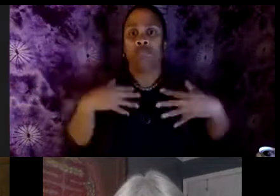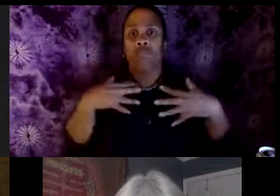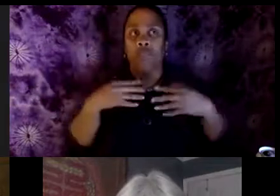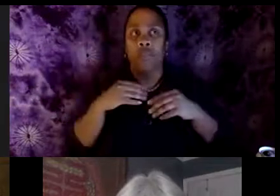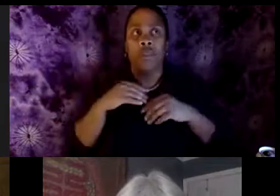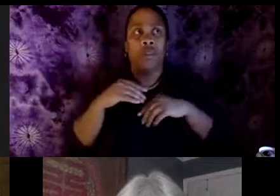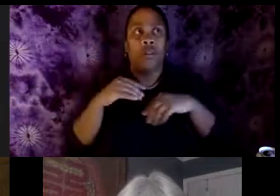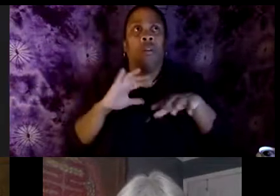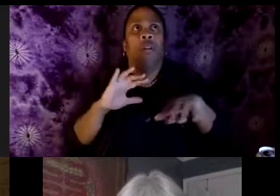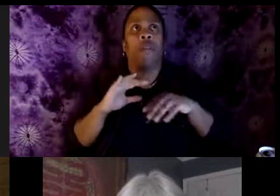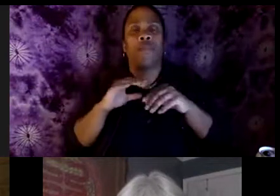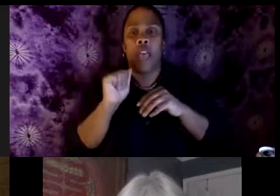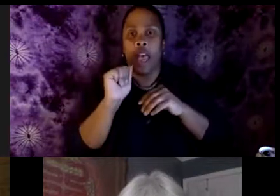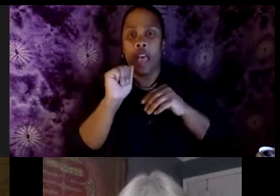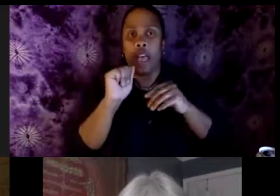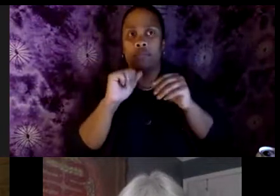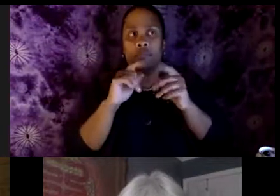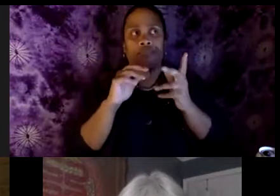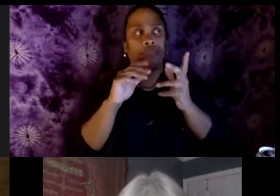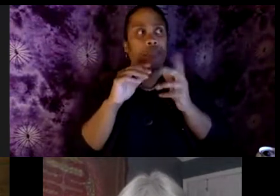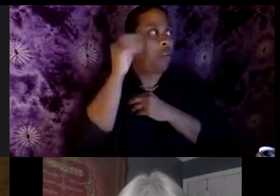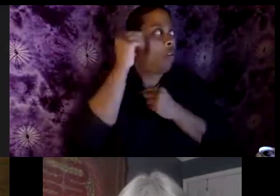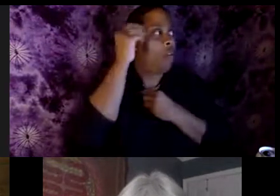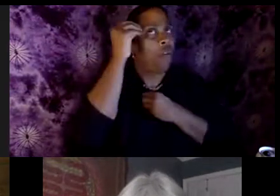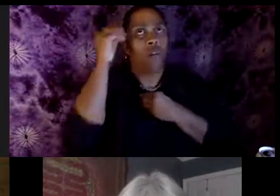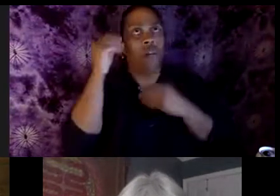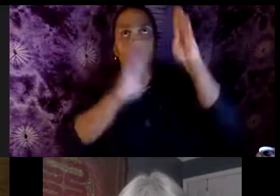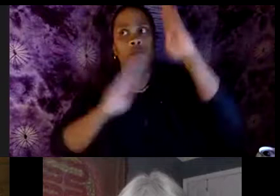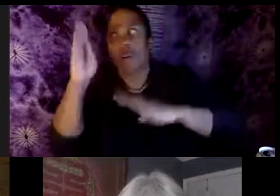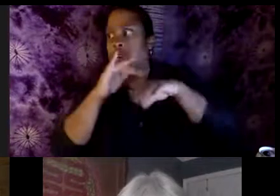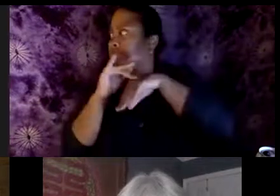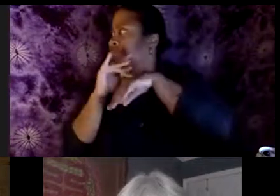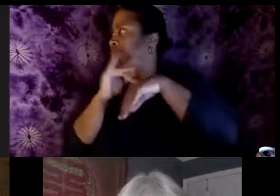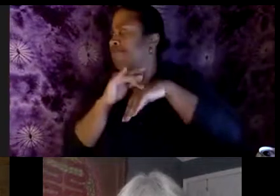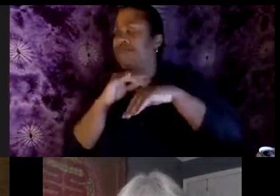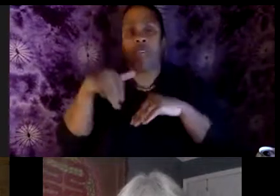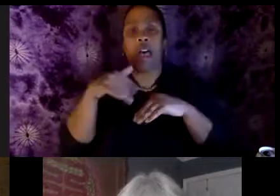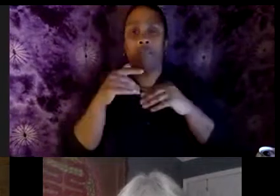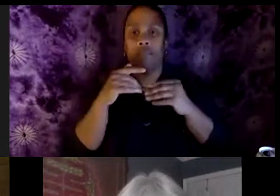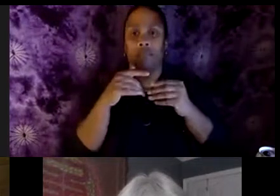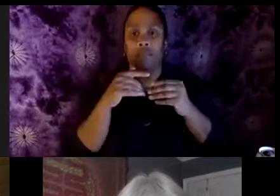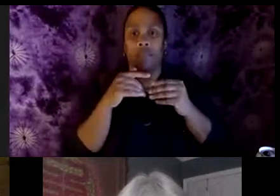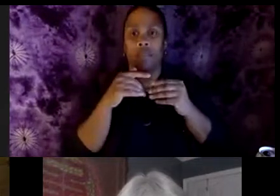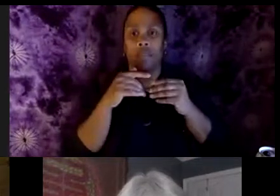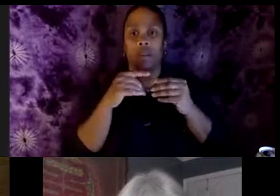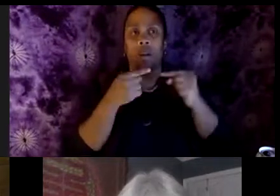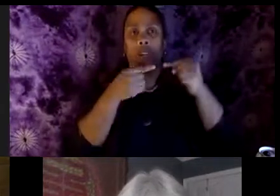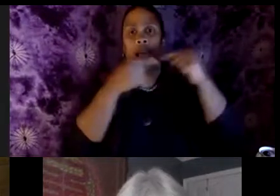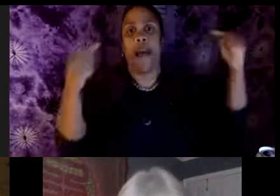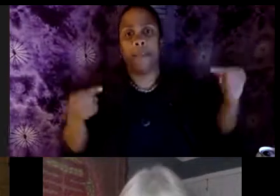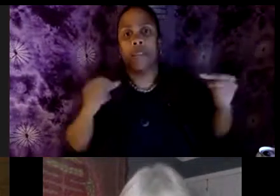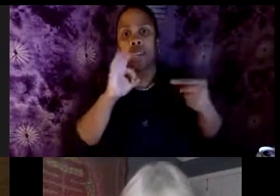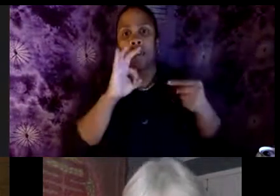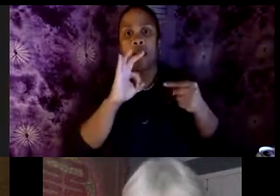agitated, things like that that have to go with your health. So it's the opposite of what you would be having if it